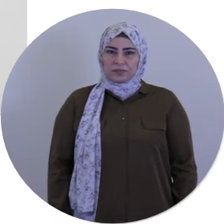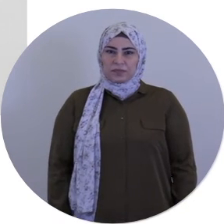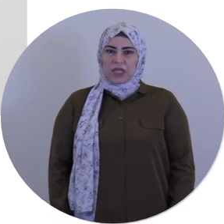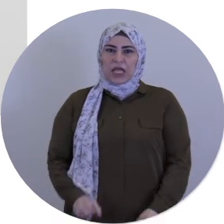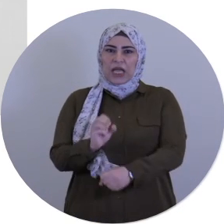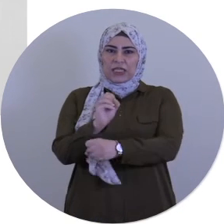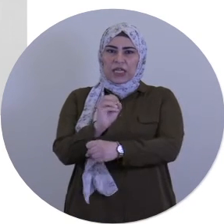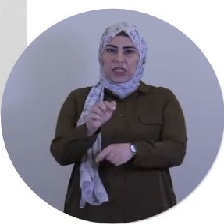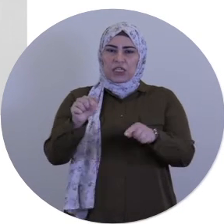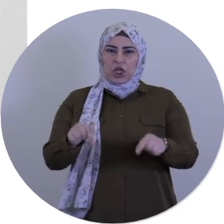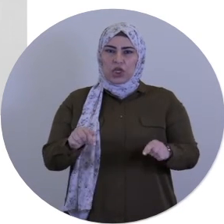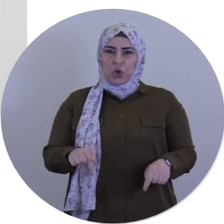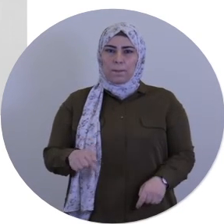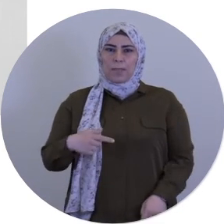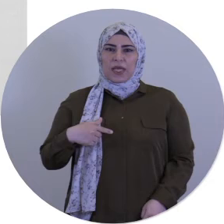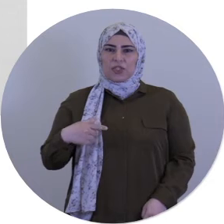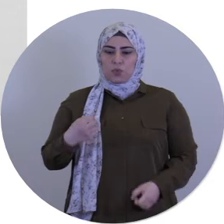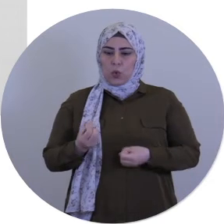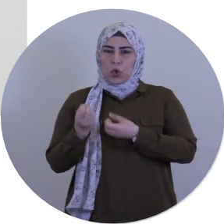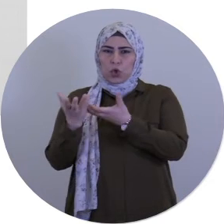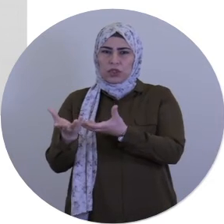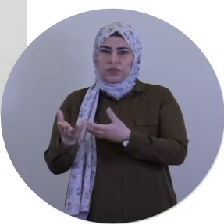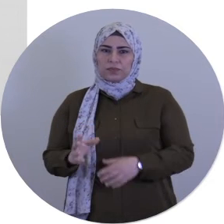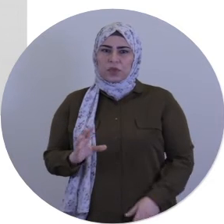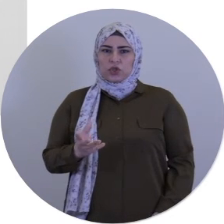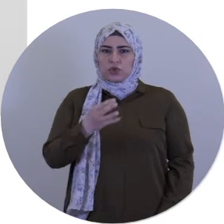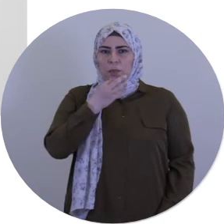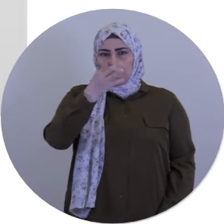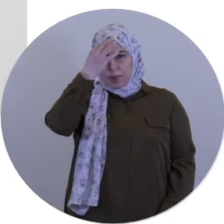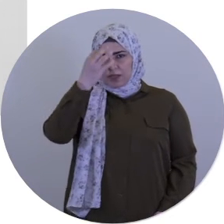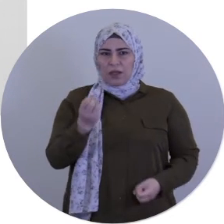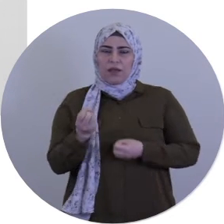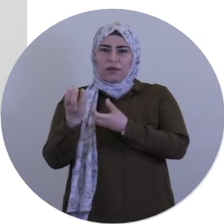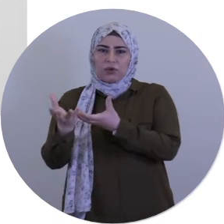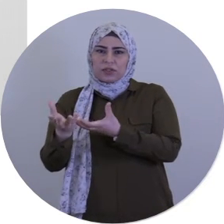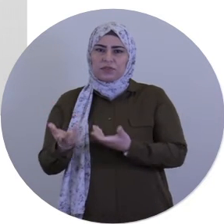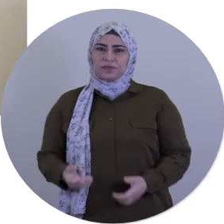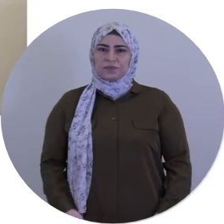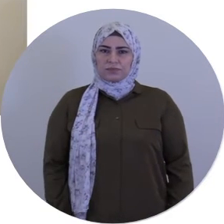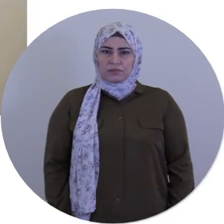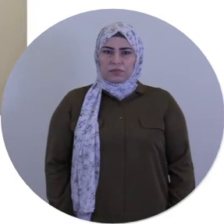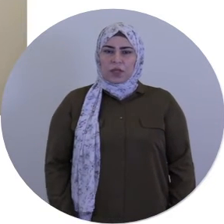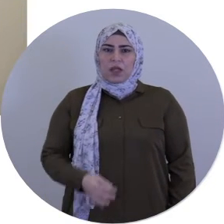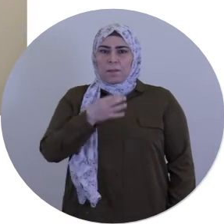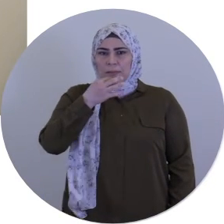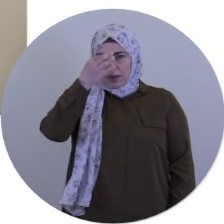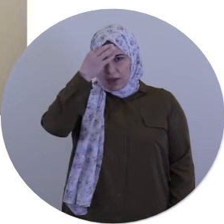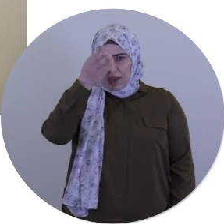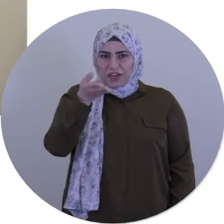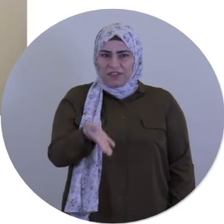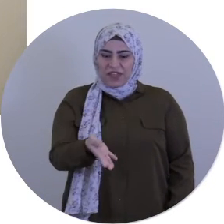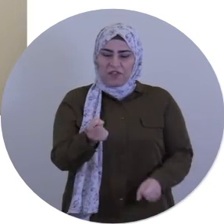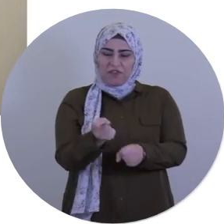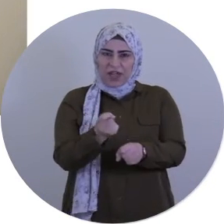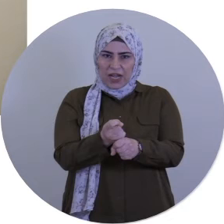lesson today is going to be started with the causative. Do you know anything about the causative? Let me tell you something from the